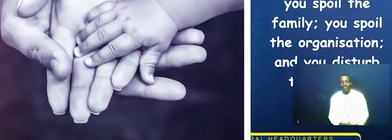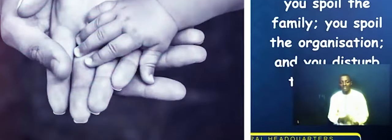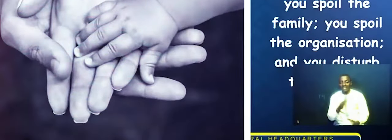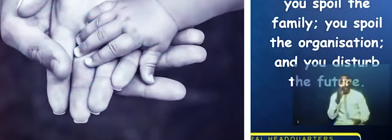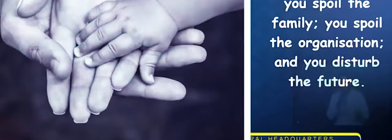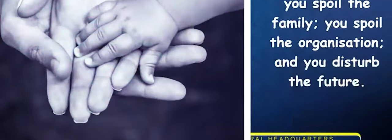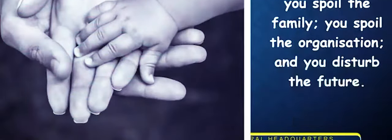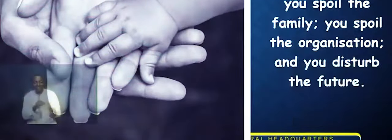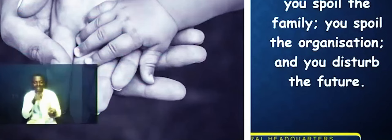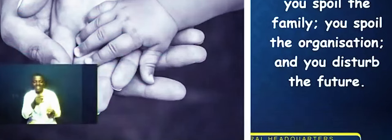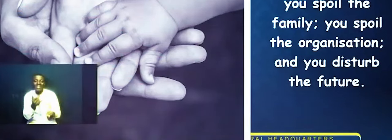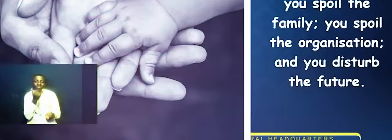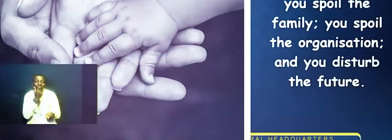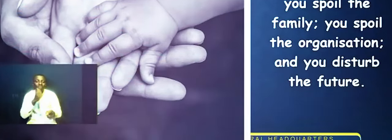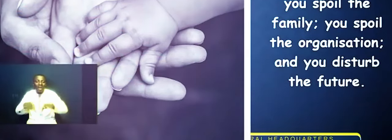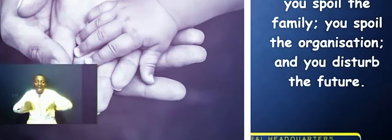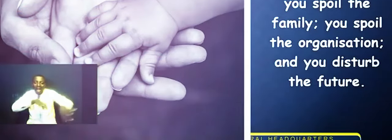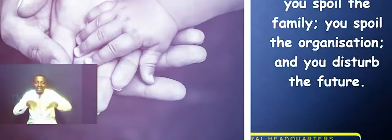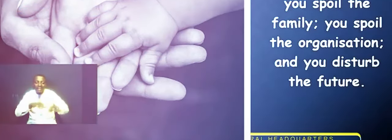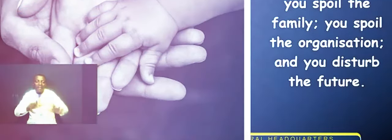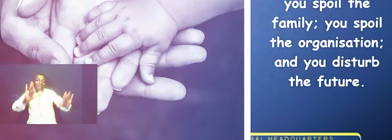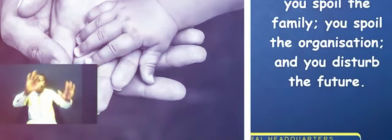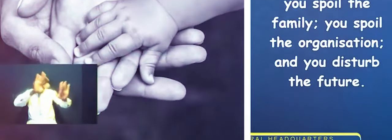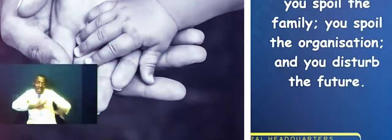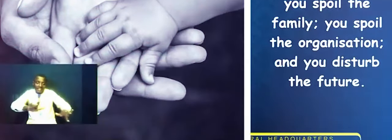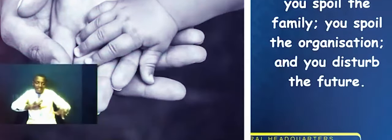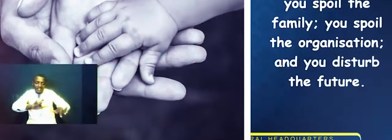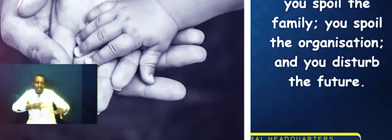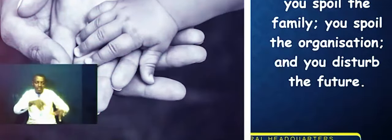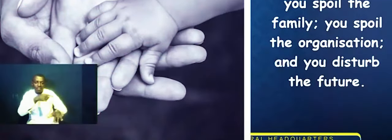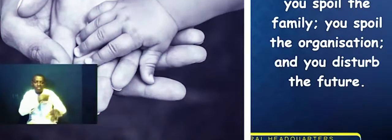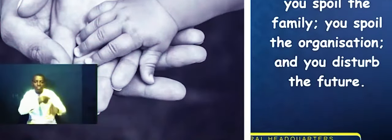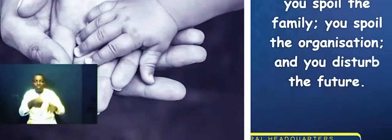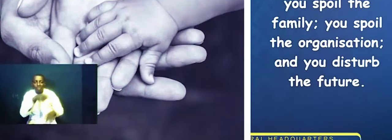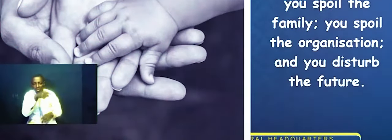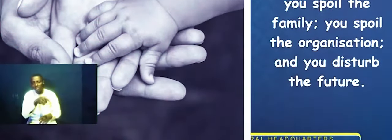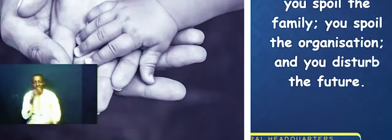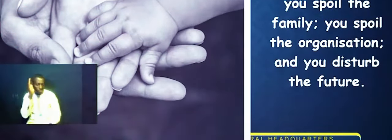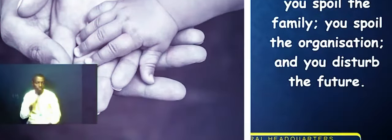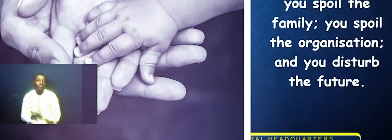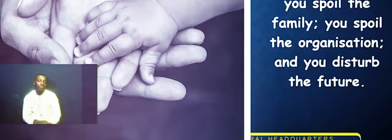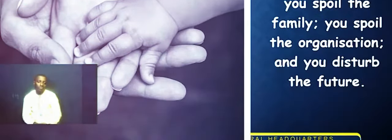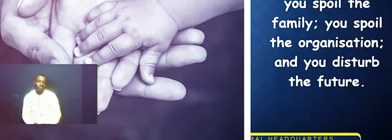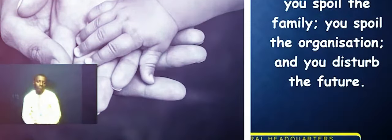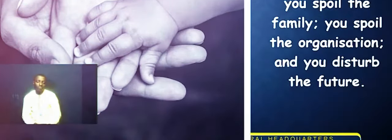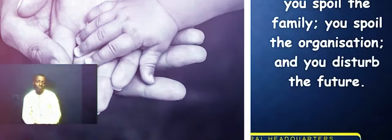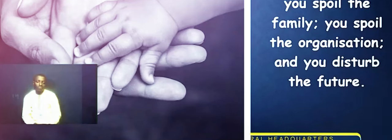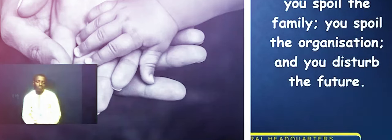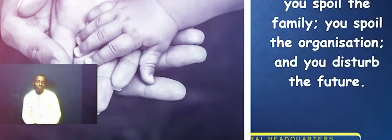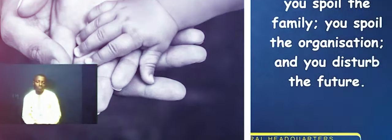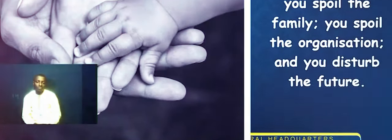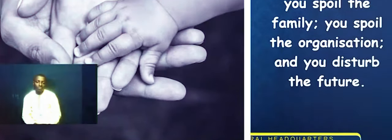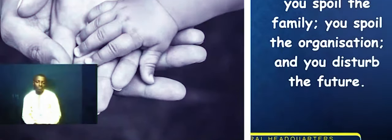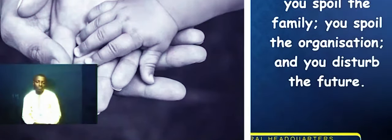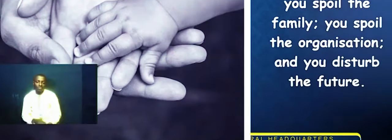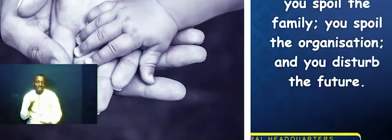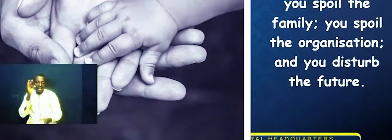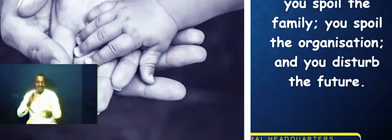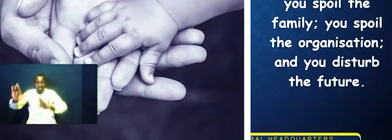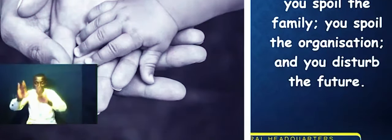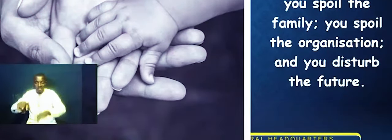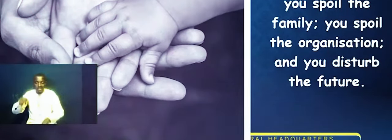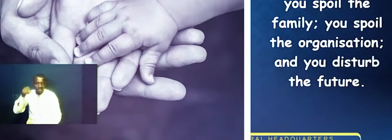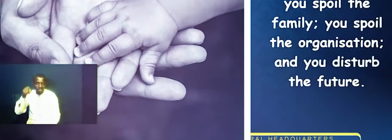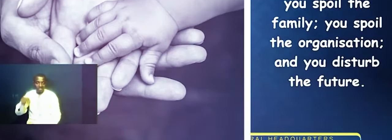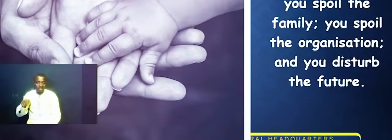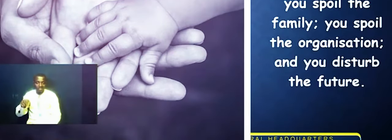swabana, over say a boffra. You spare the rod, so grant ye swabana, you spoil the family. Over say a busiano. You spare the rod, oh